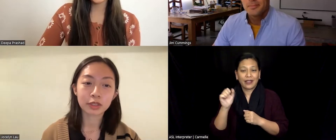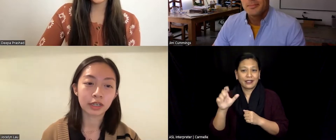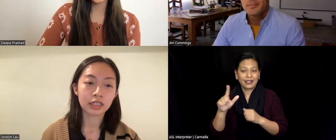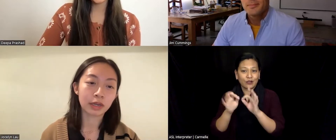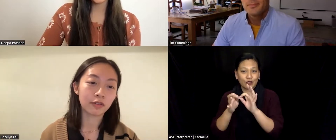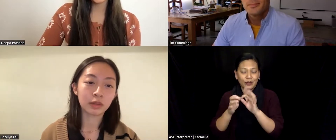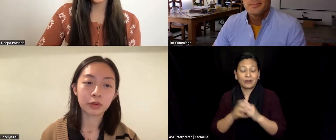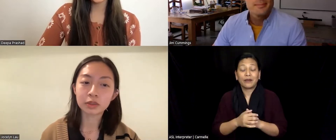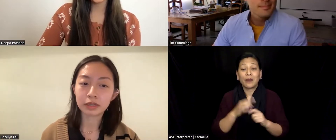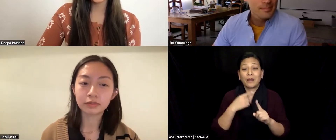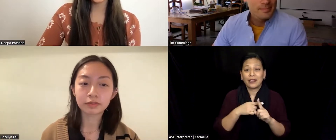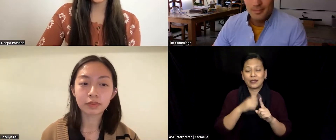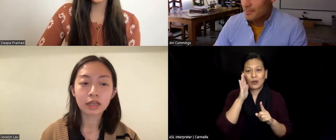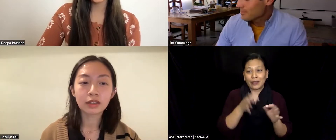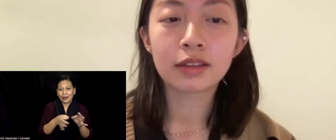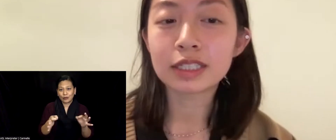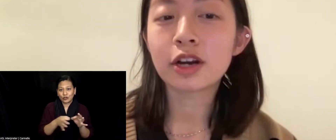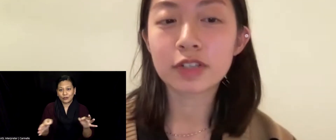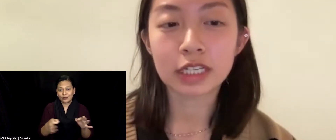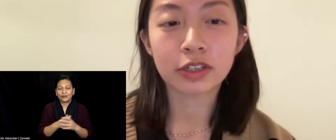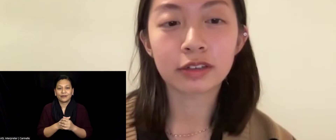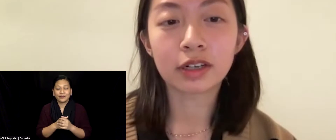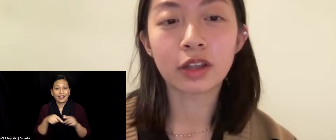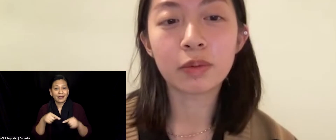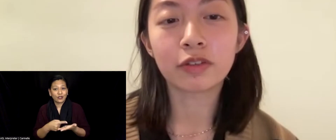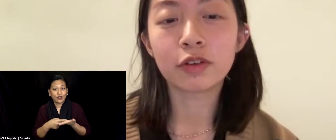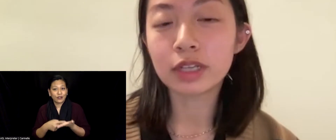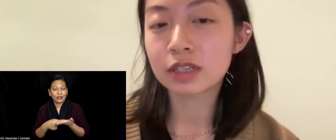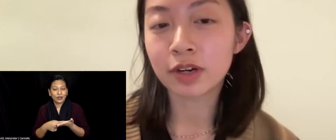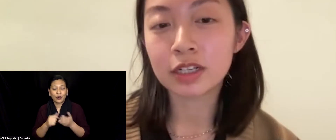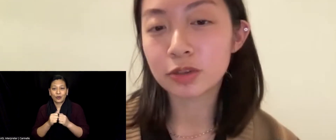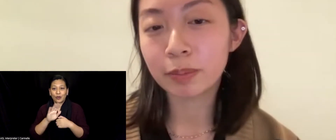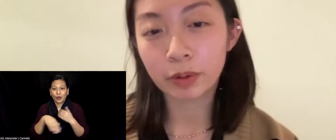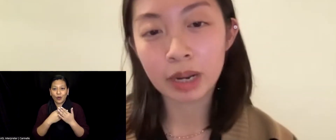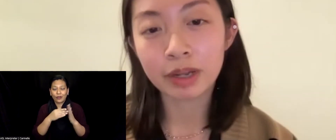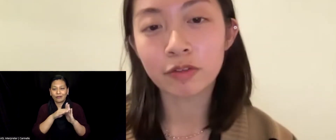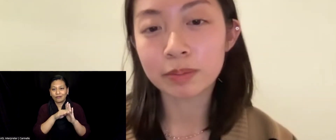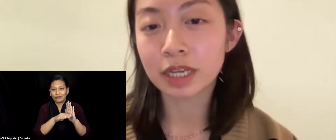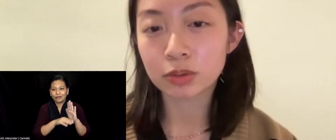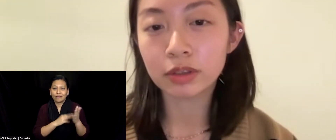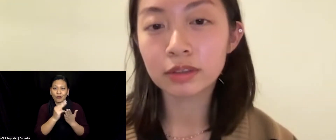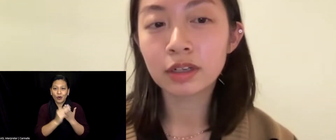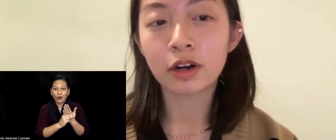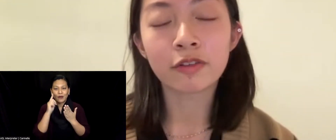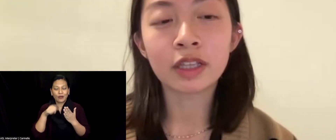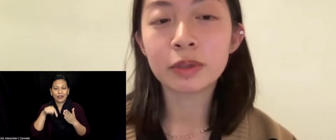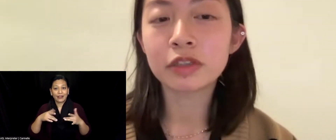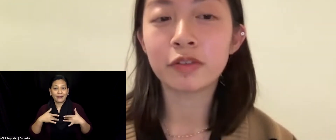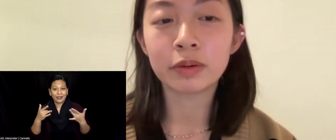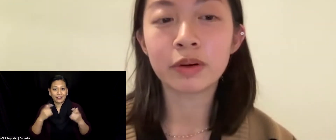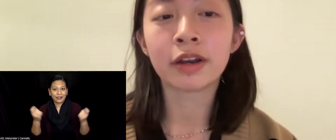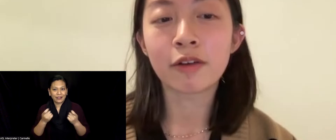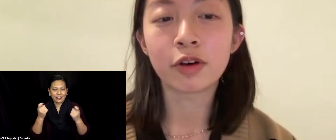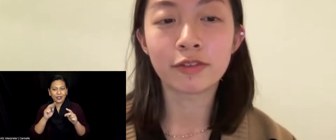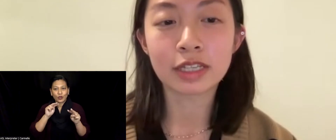Closed captioning is made available as well. This conversation, along with a full list of our industry program and film schedule, are available to